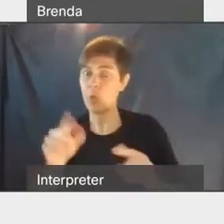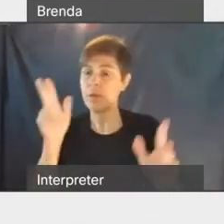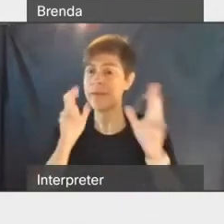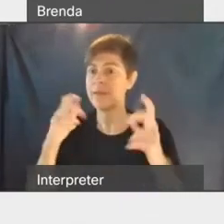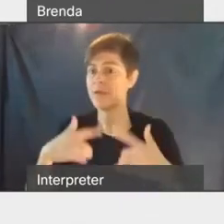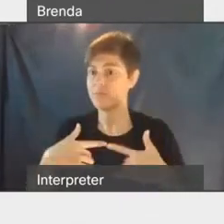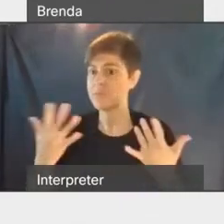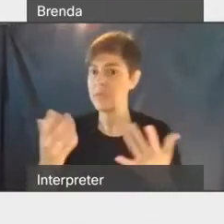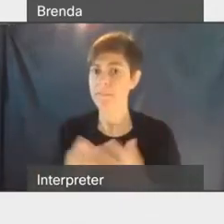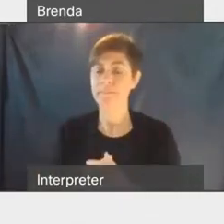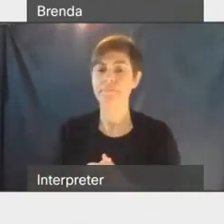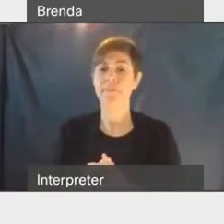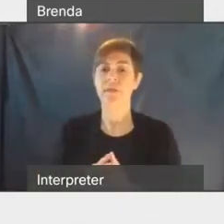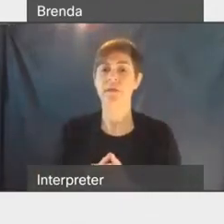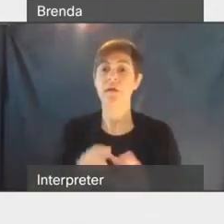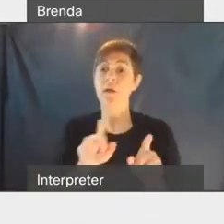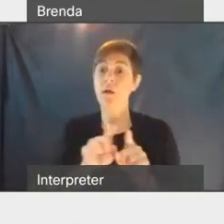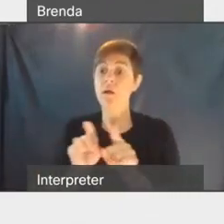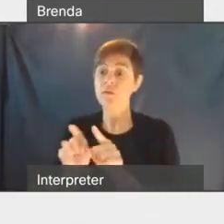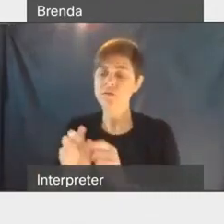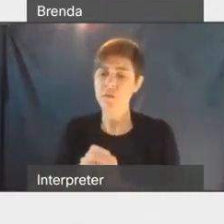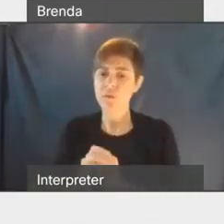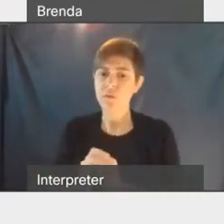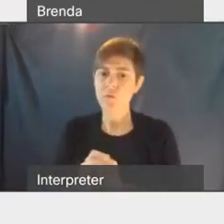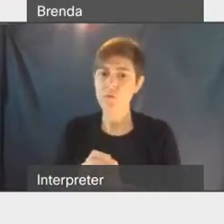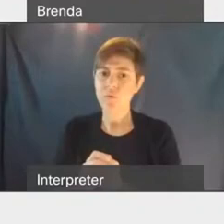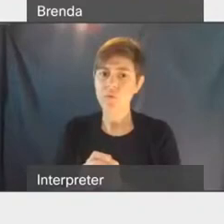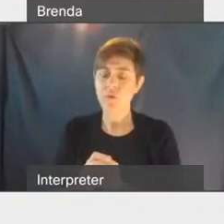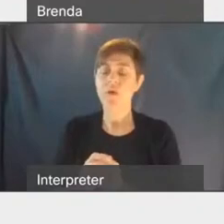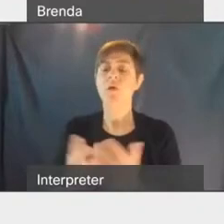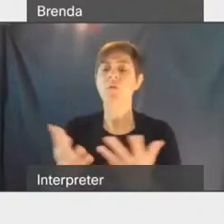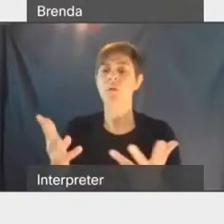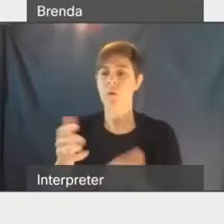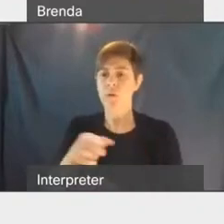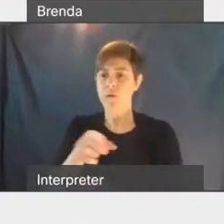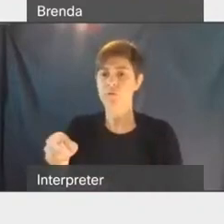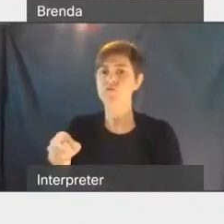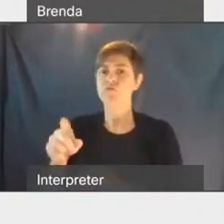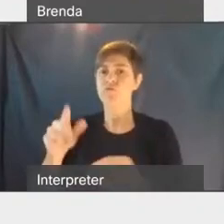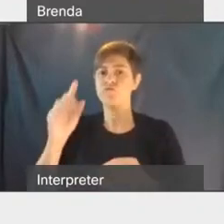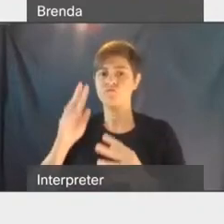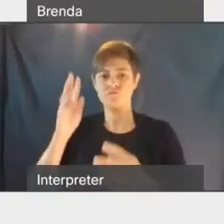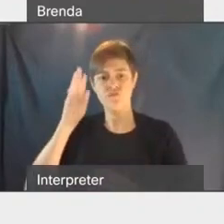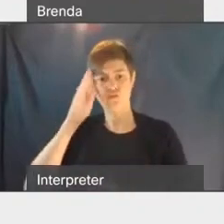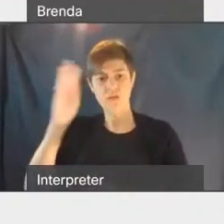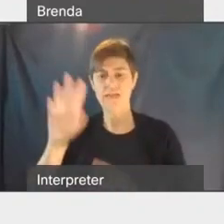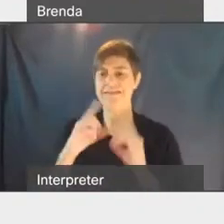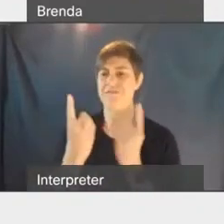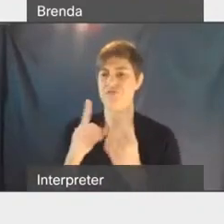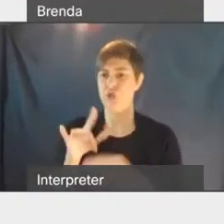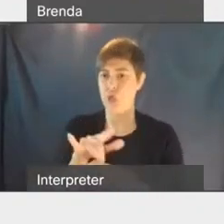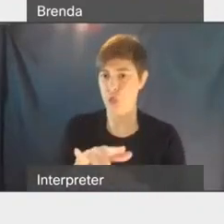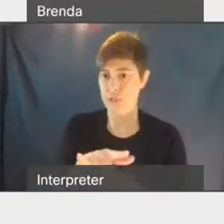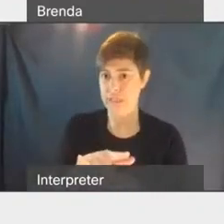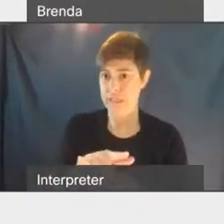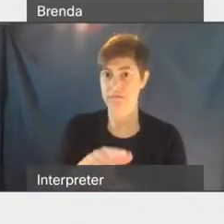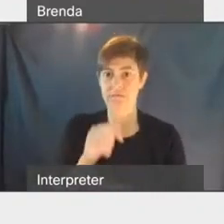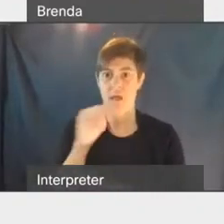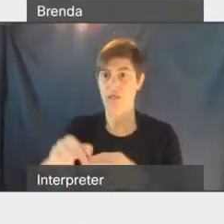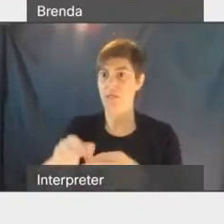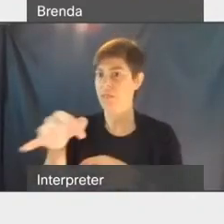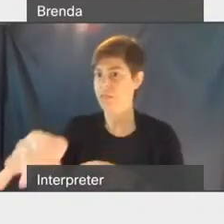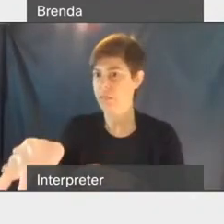advocates adopting new districts early in the 2022 session to ensure smooth preparation for